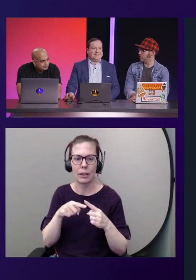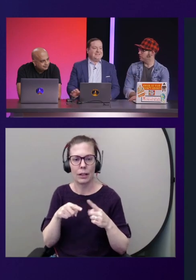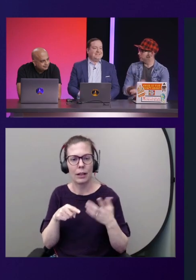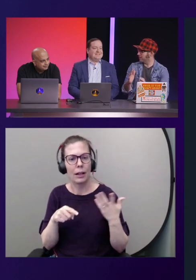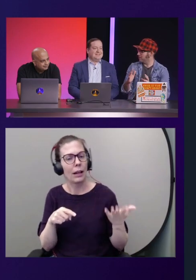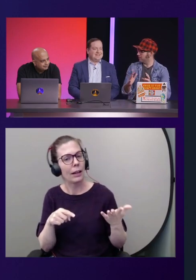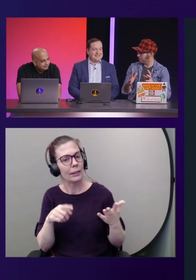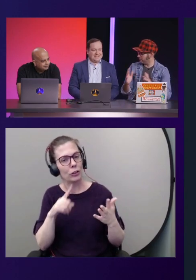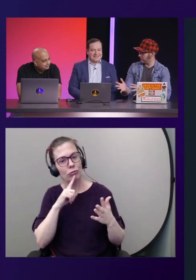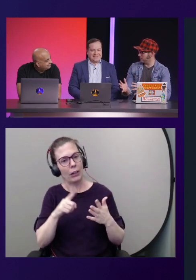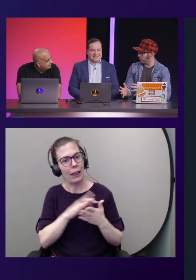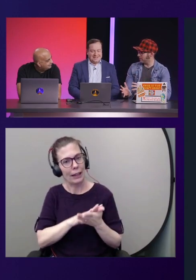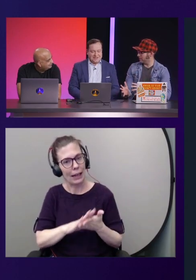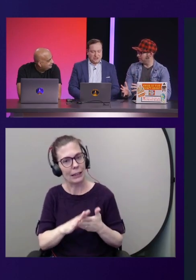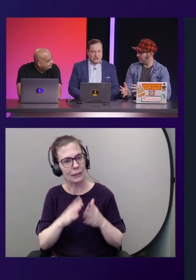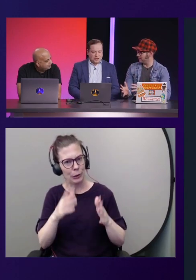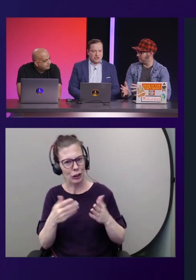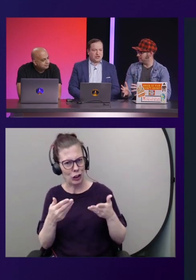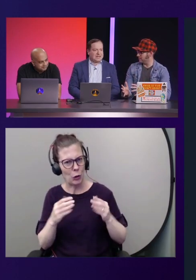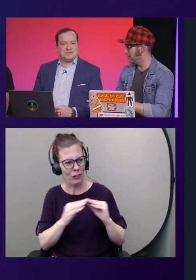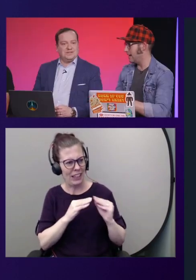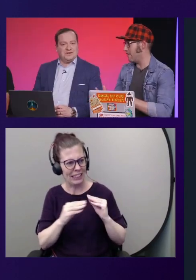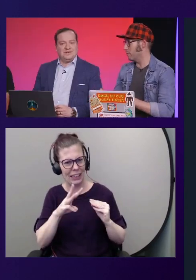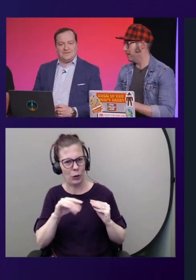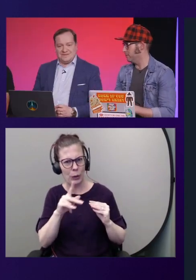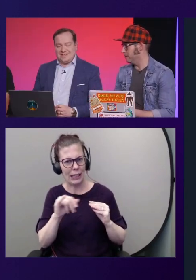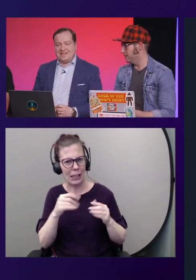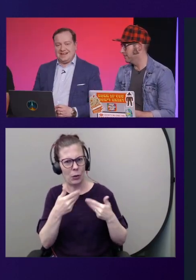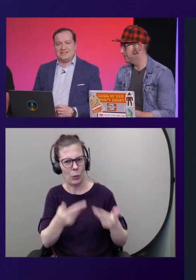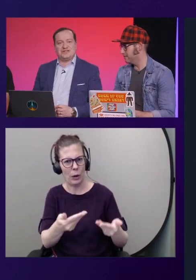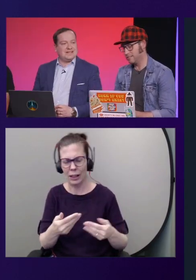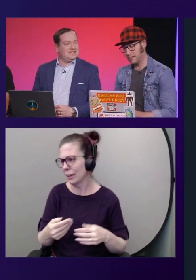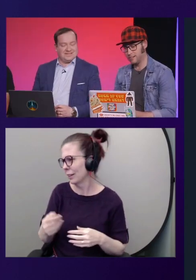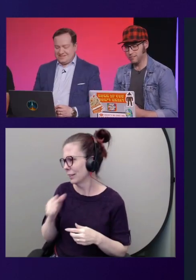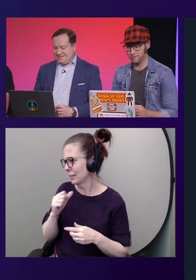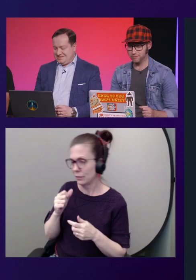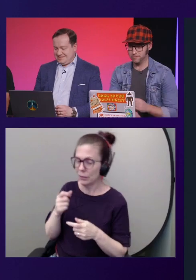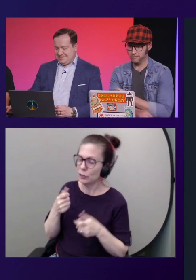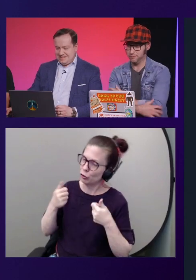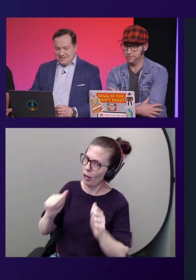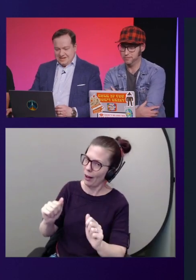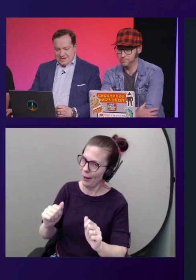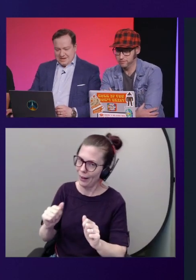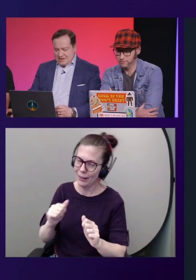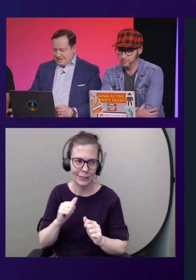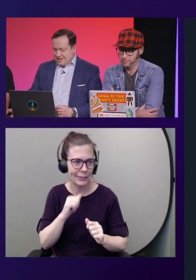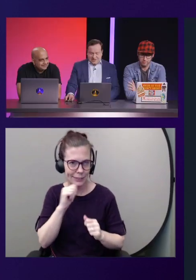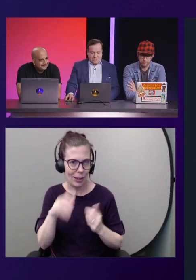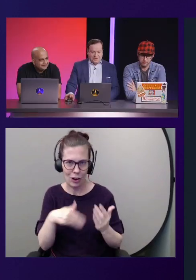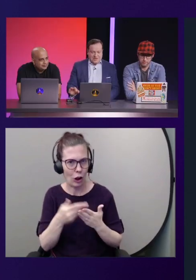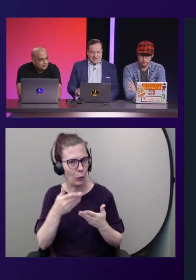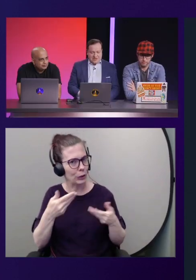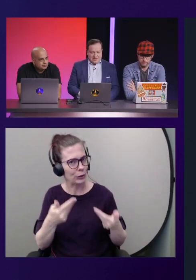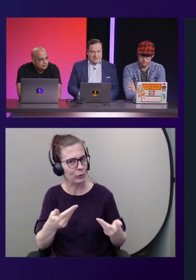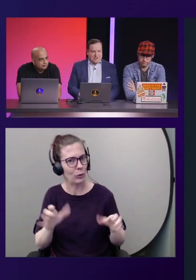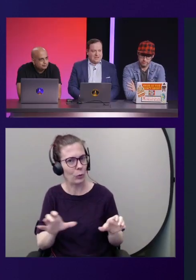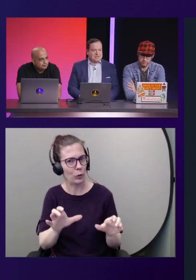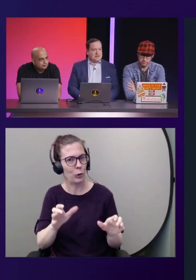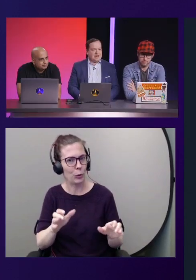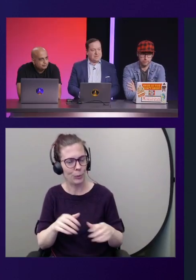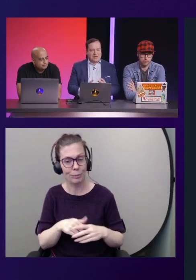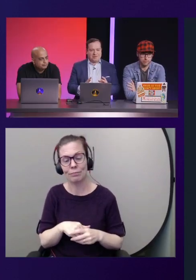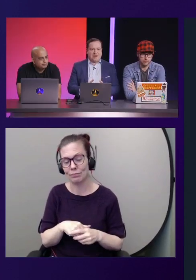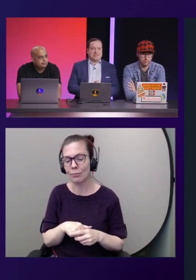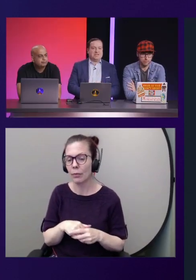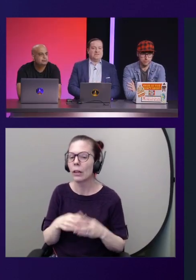beneficent person. You're in there fixing the wiki. That's trying to. Not everybody hopefully. would. Yeah, trying to. All right, so let's